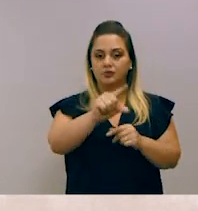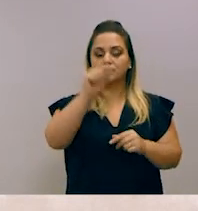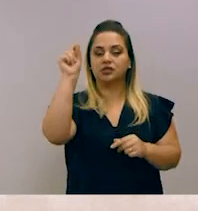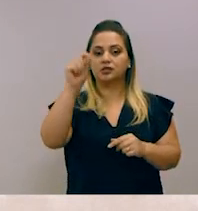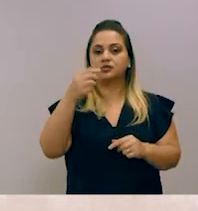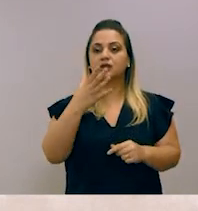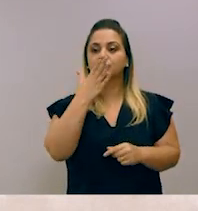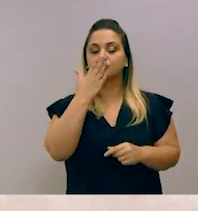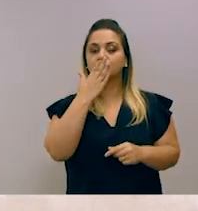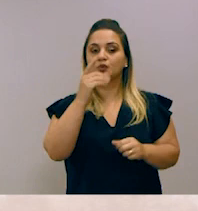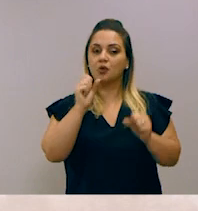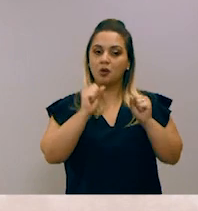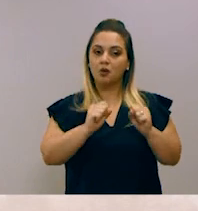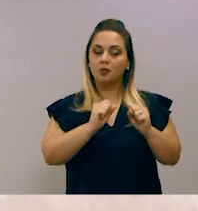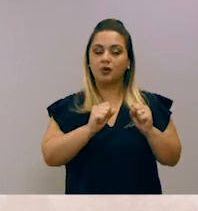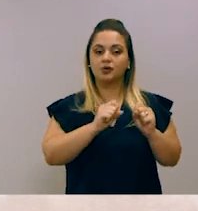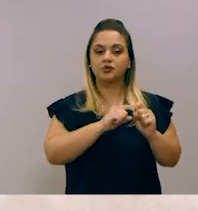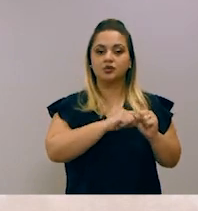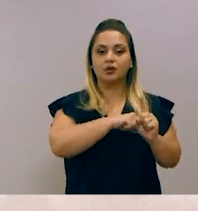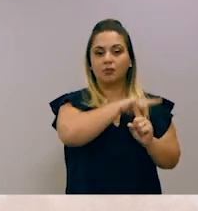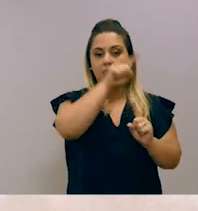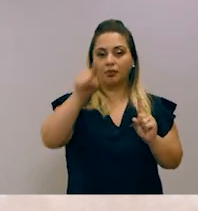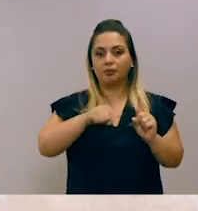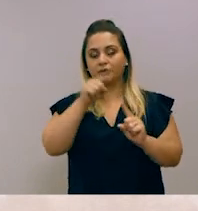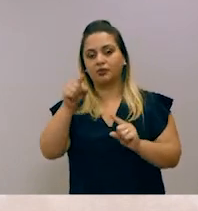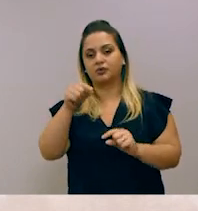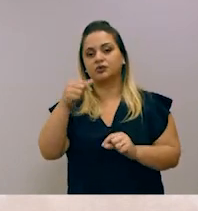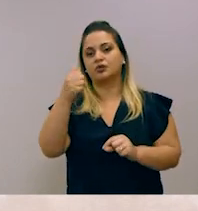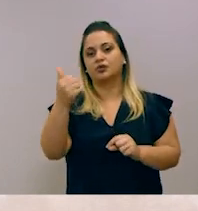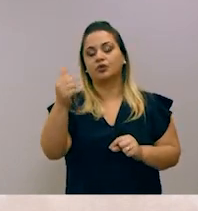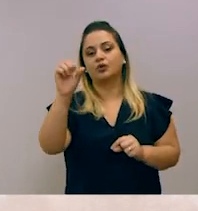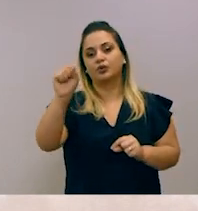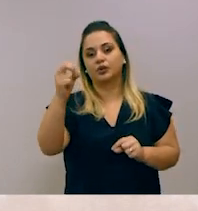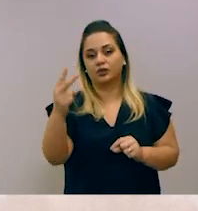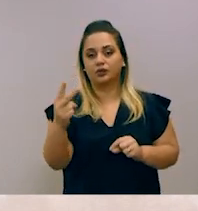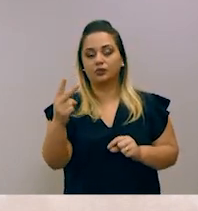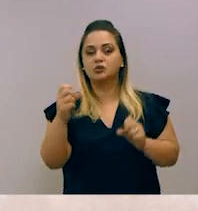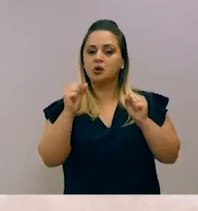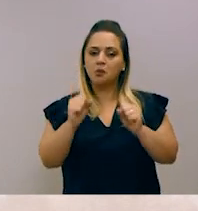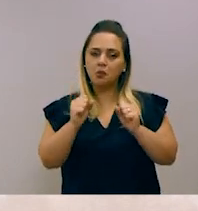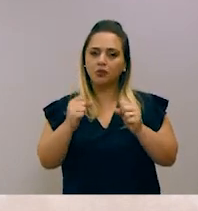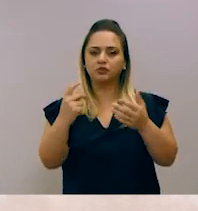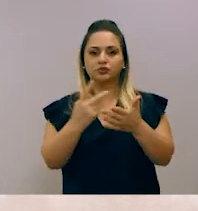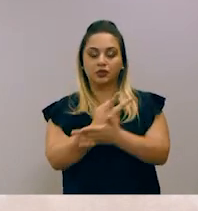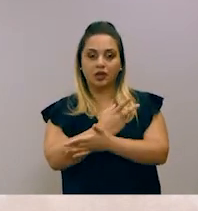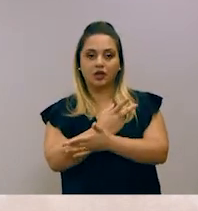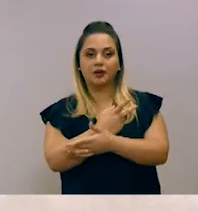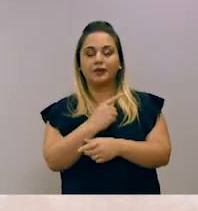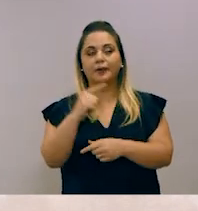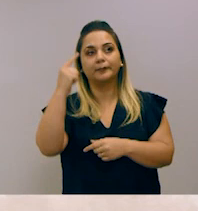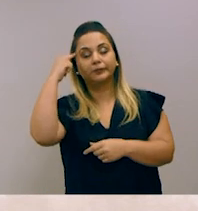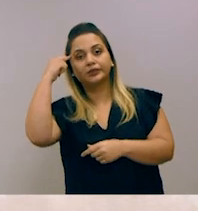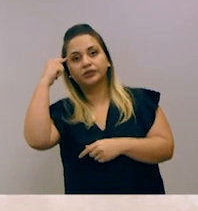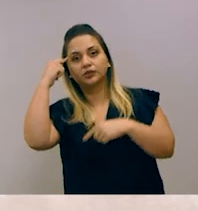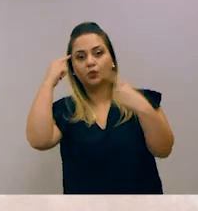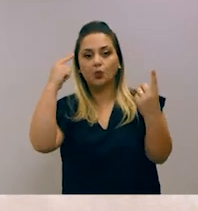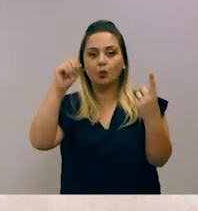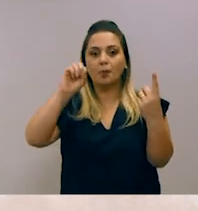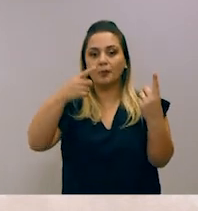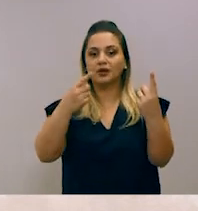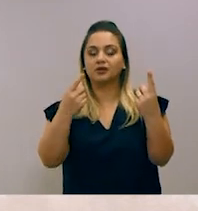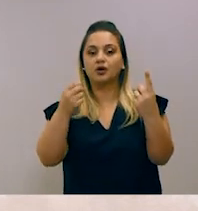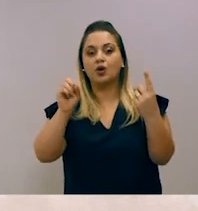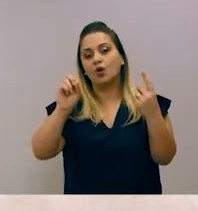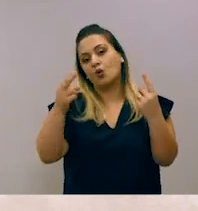it selects the type. So they could over a list of 82 items, but they could make a mistake